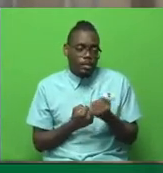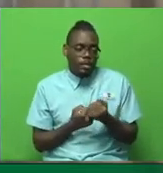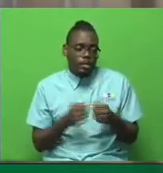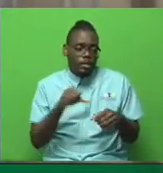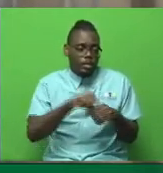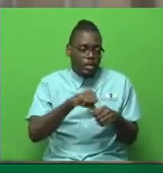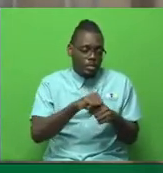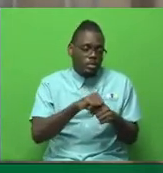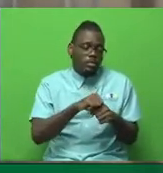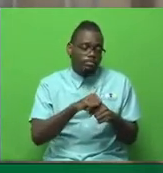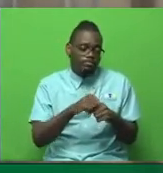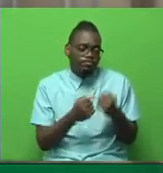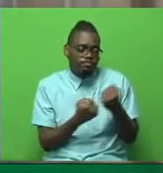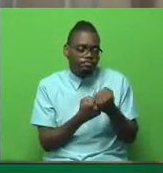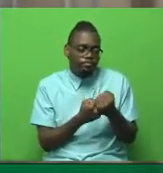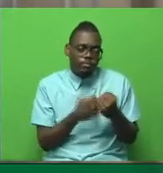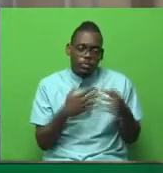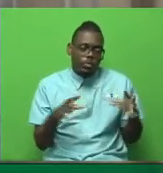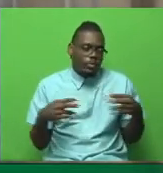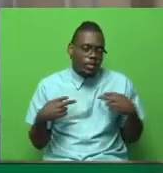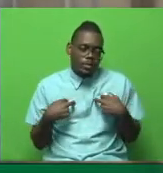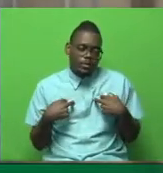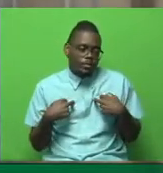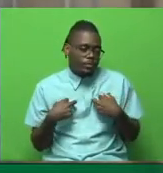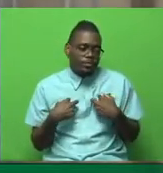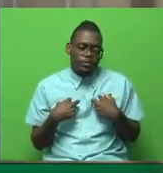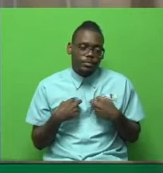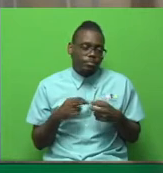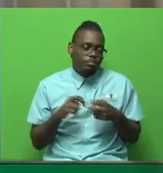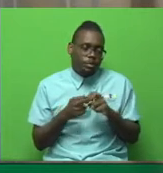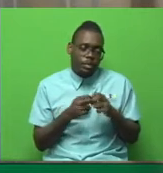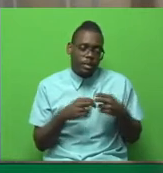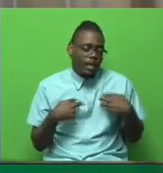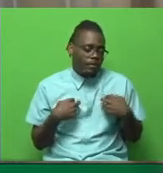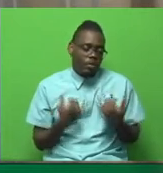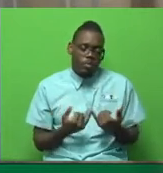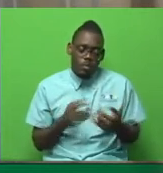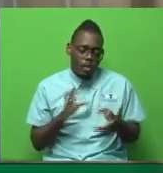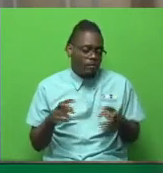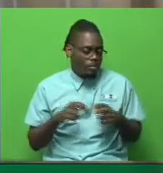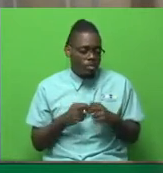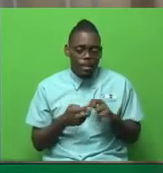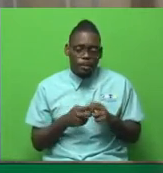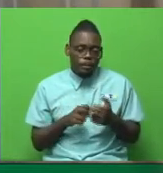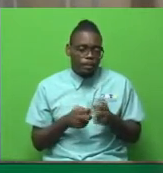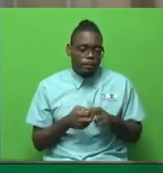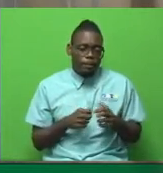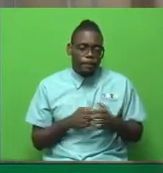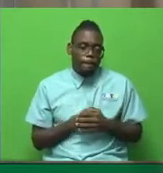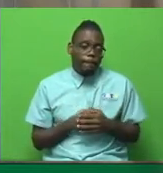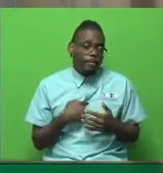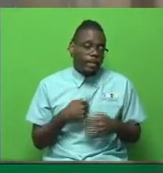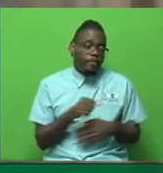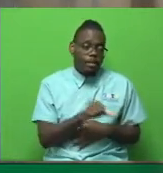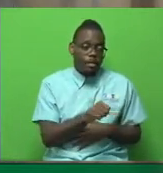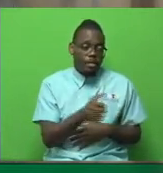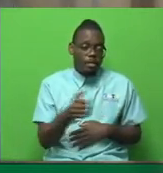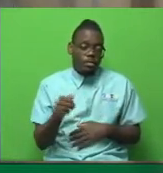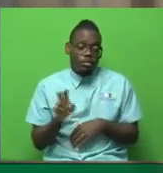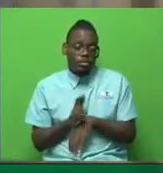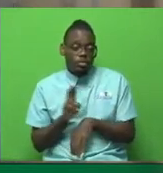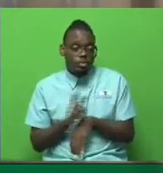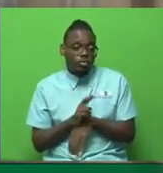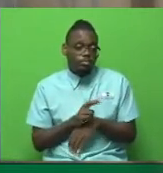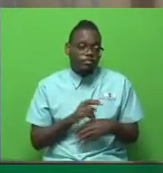that we have now and that and four billion dollars Madam speaker could have been spent on grants laptops